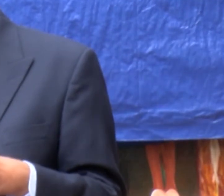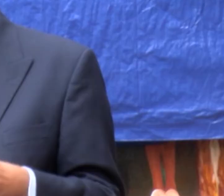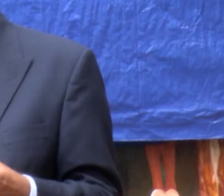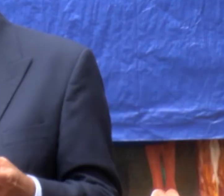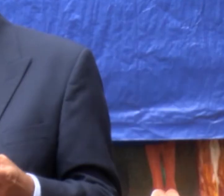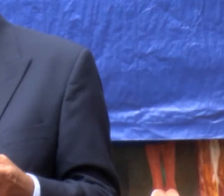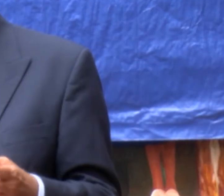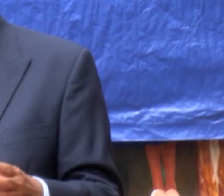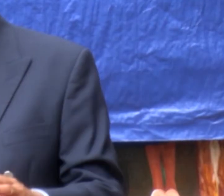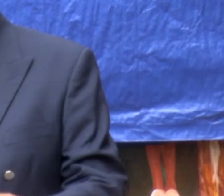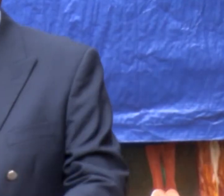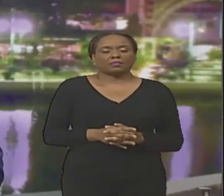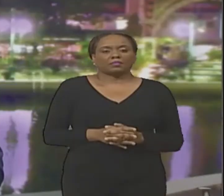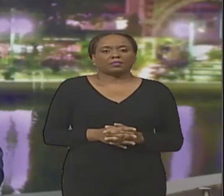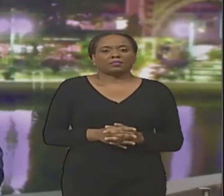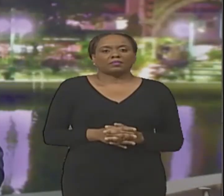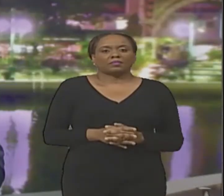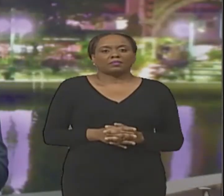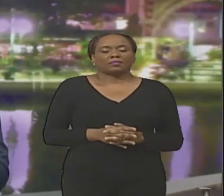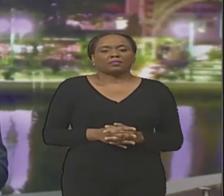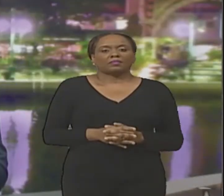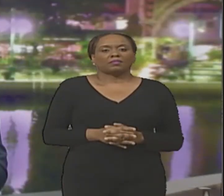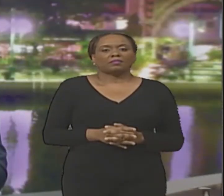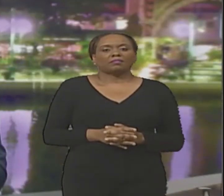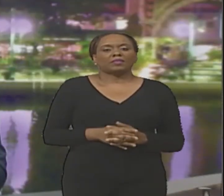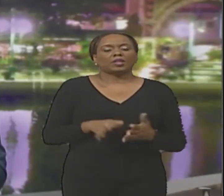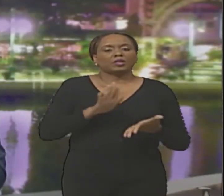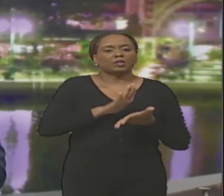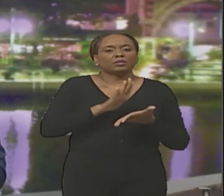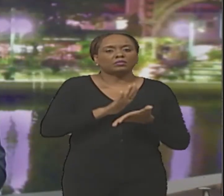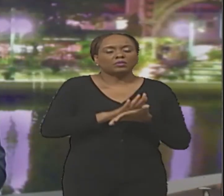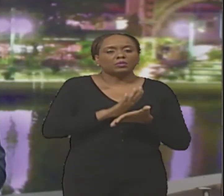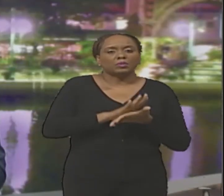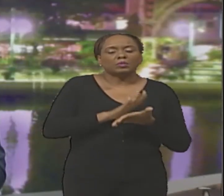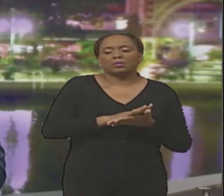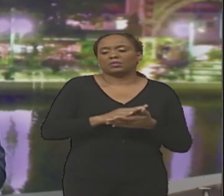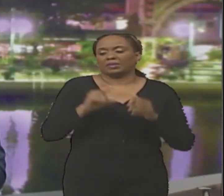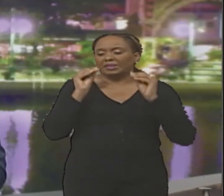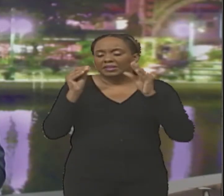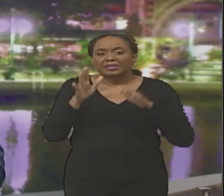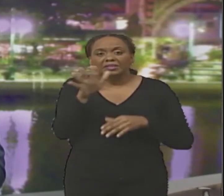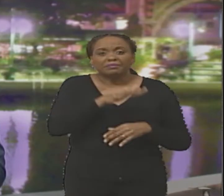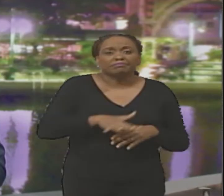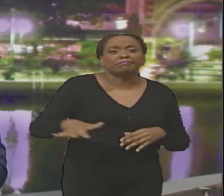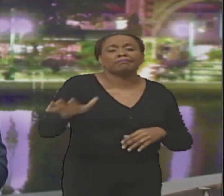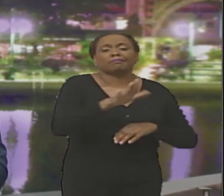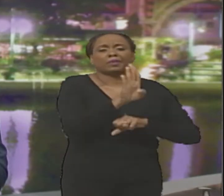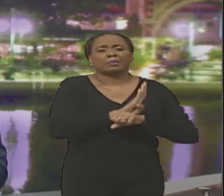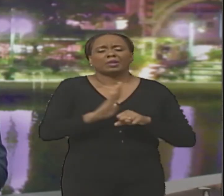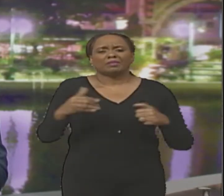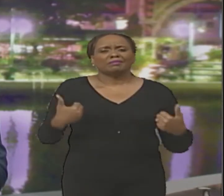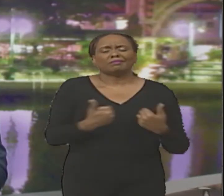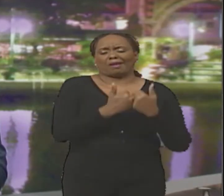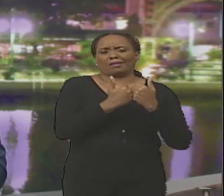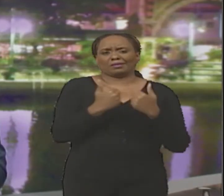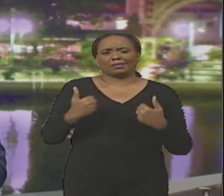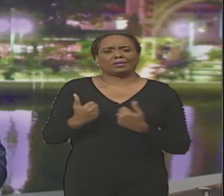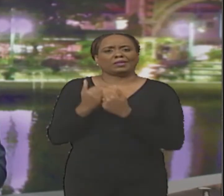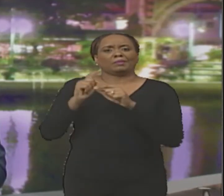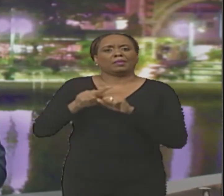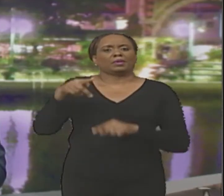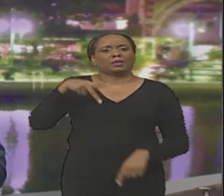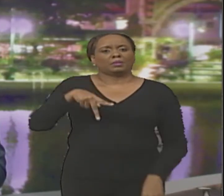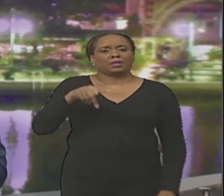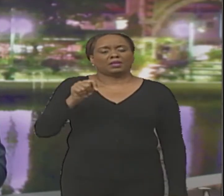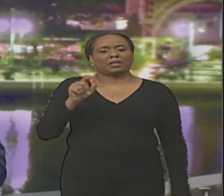and maintained. In light of the challenges facing teachers at schools across the island, the Parent Teachers Association